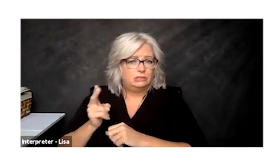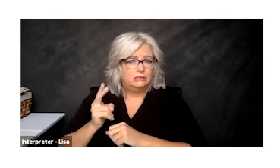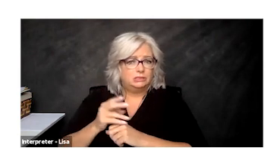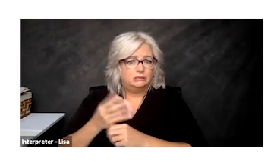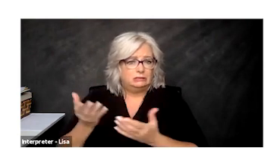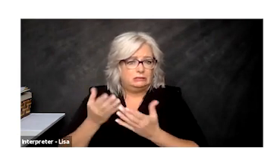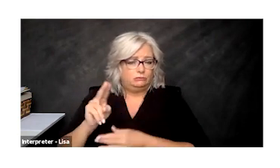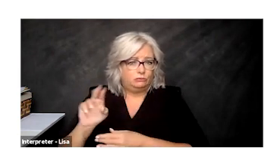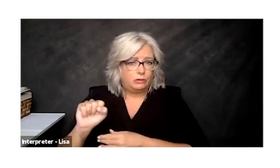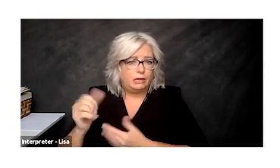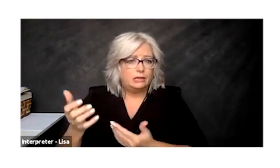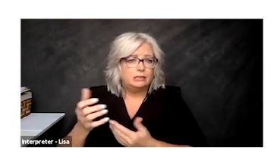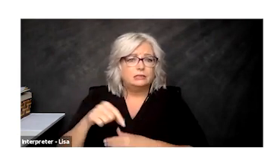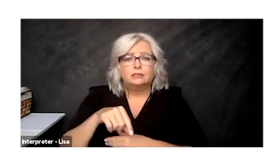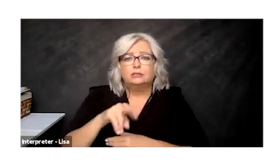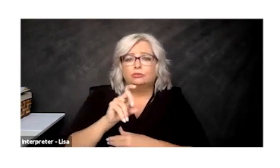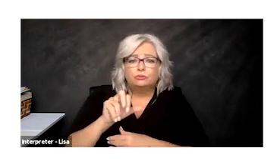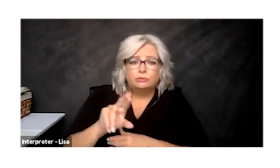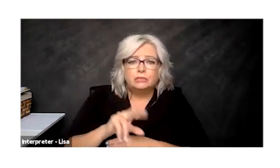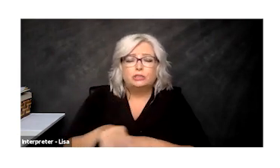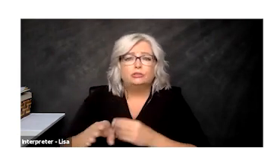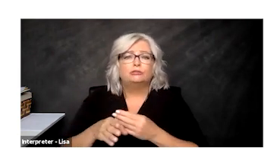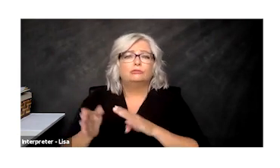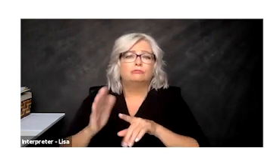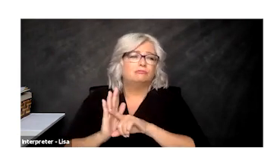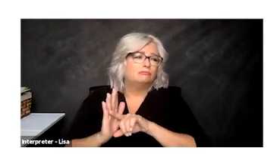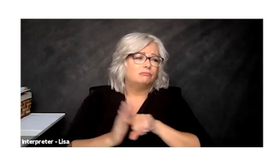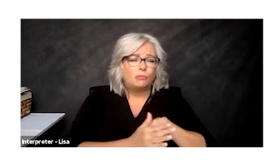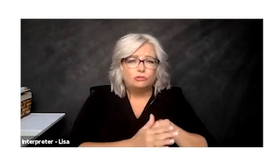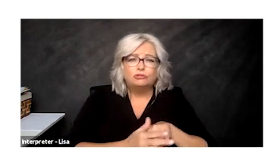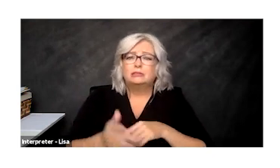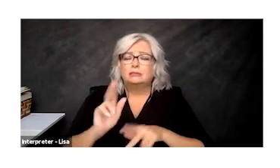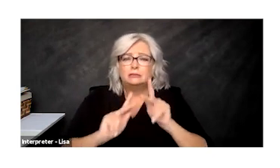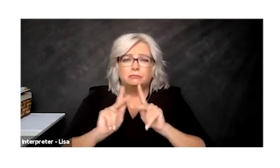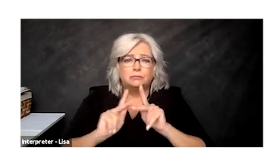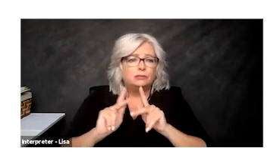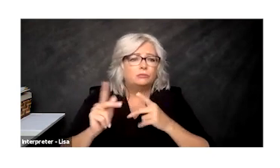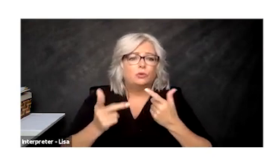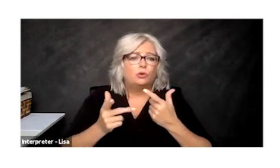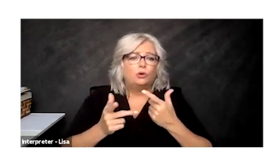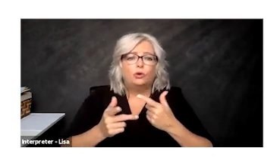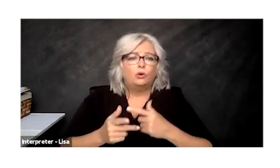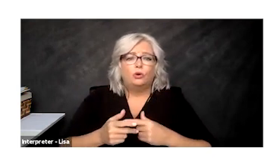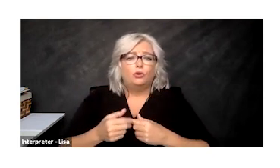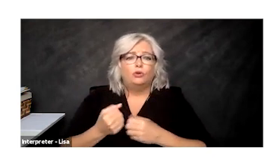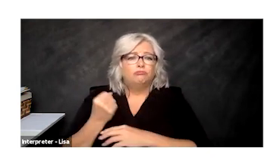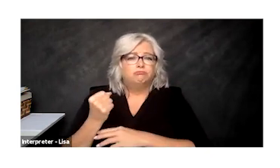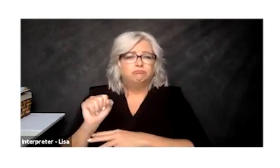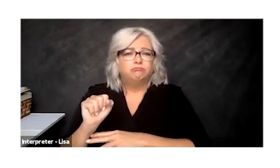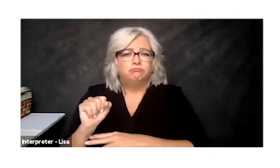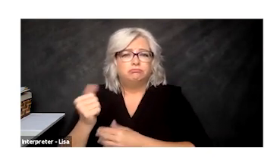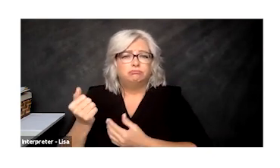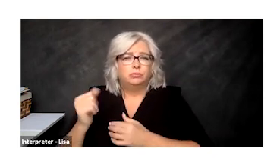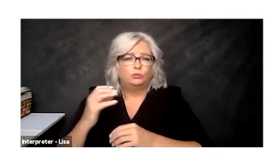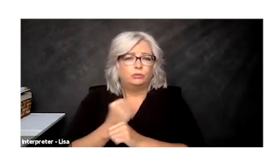of, queer, marginalized people making a way out of no way, and carving out a